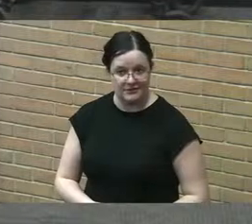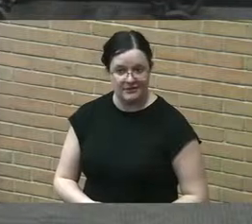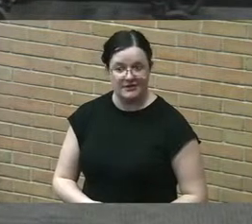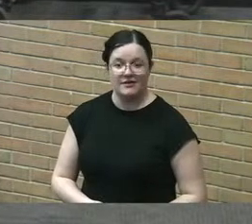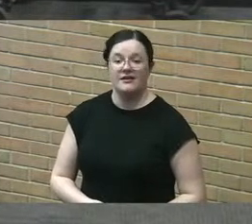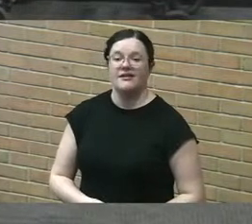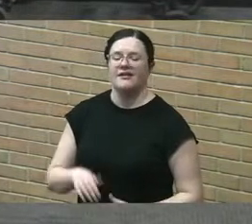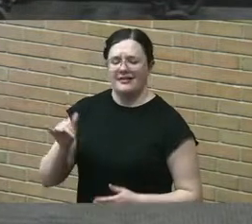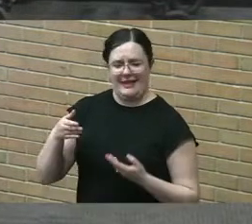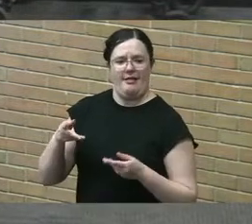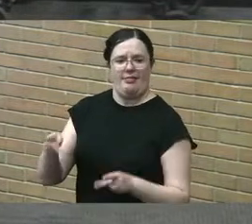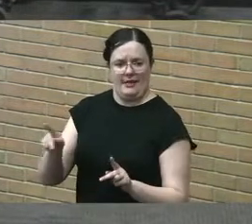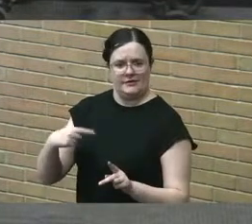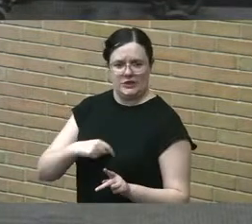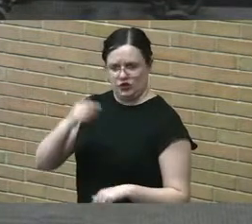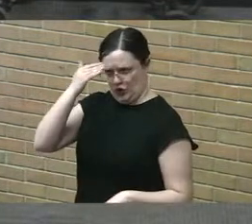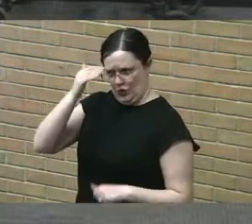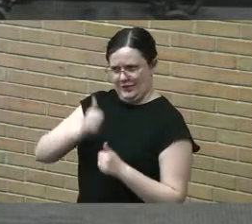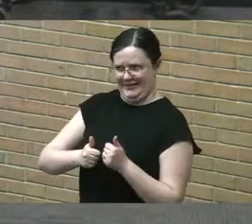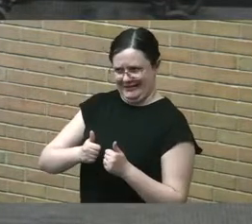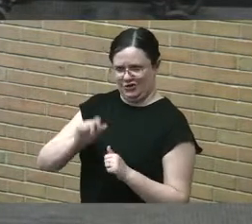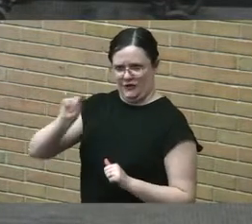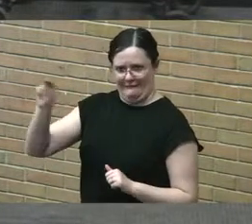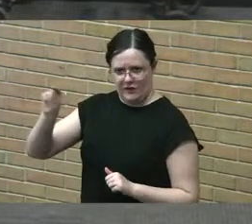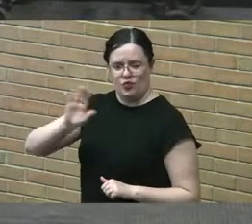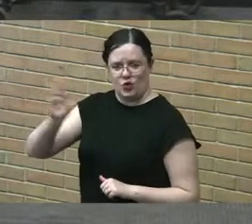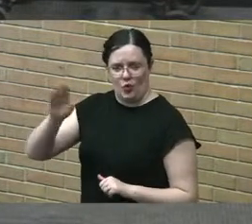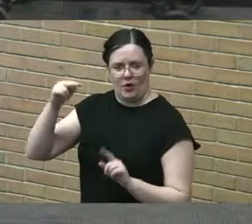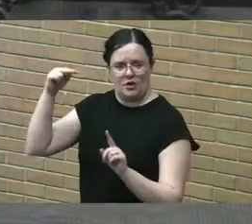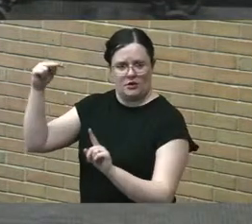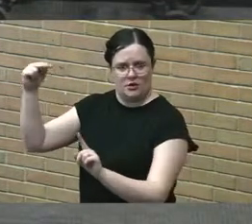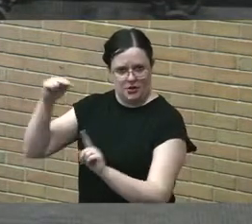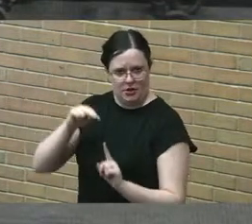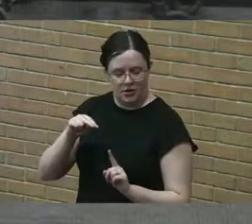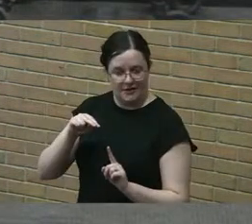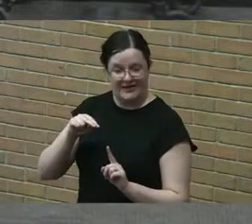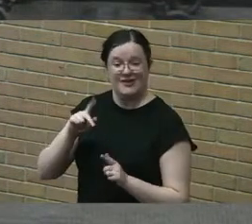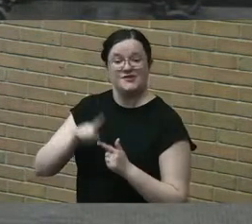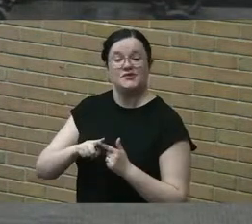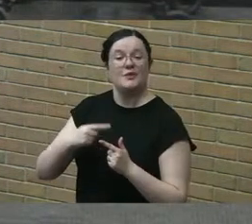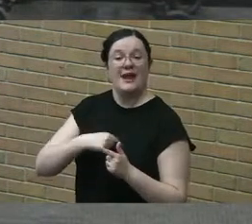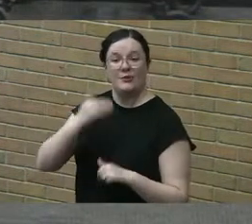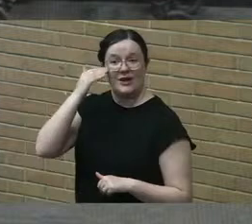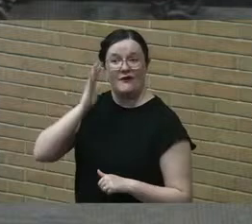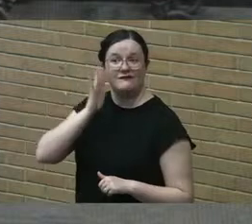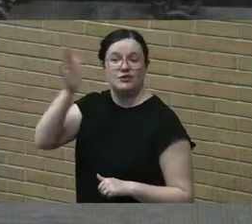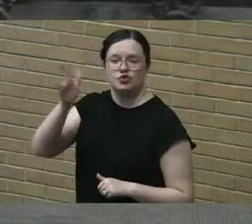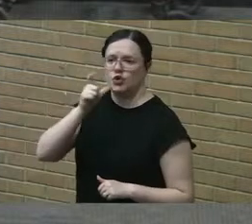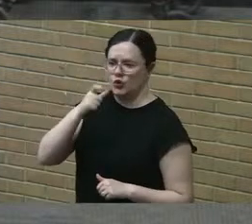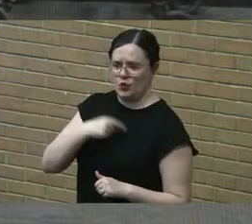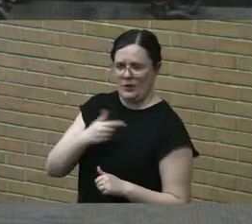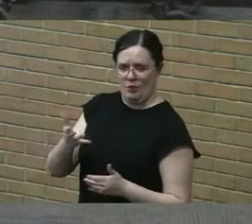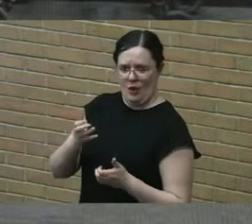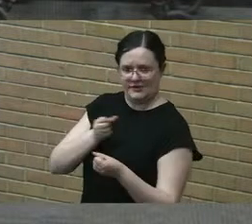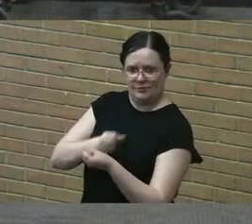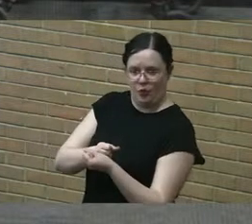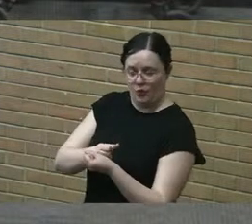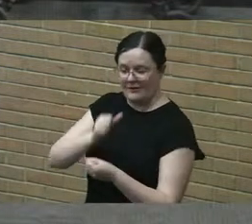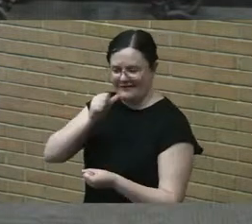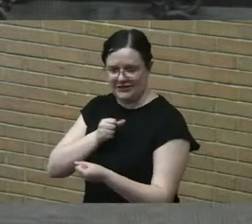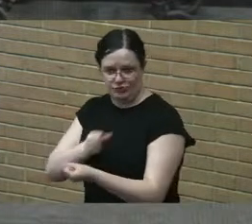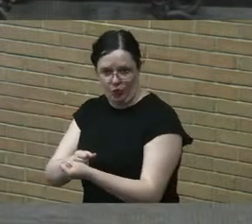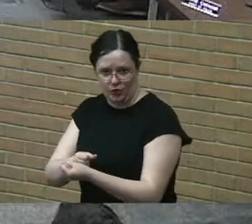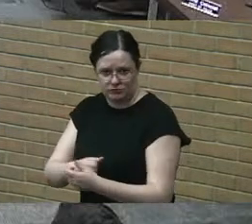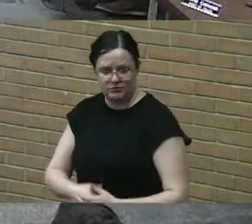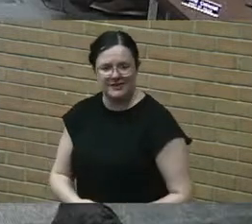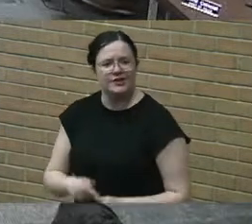stand, so that in the future we know who we want to support or maybe not support? I'm going to turn